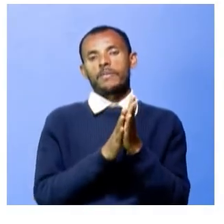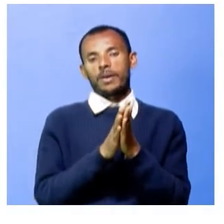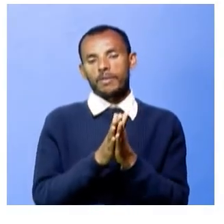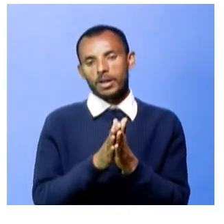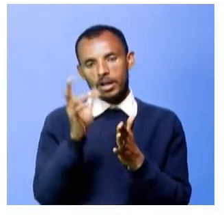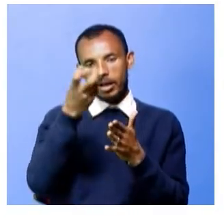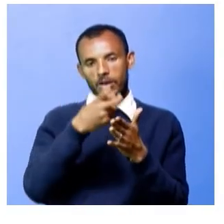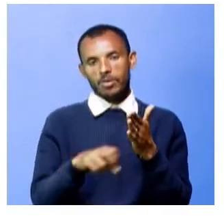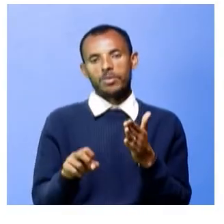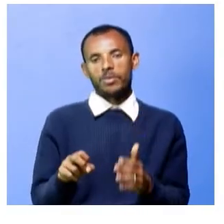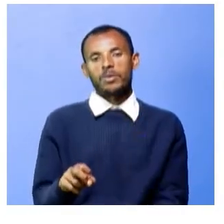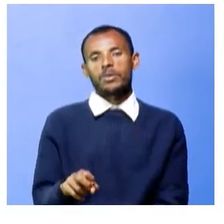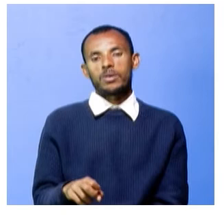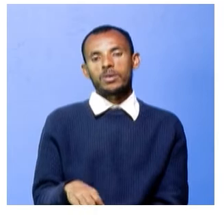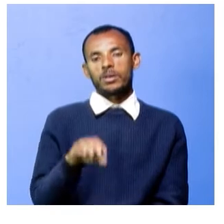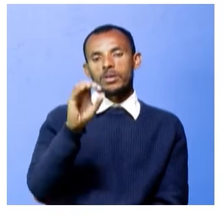outcomes